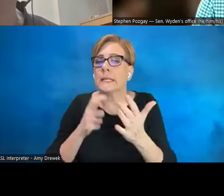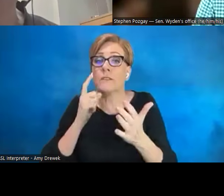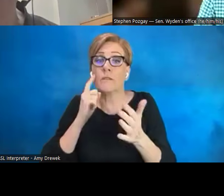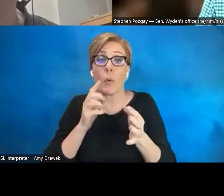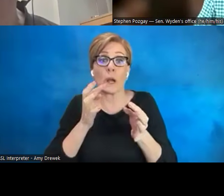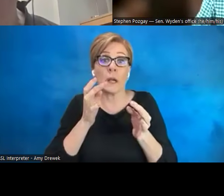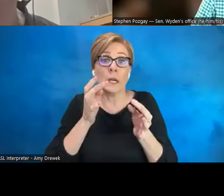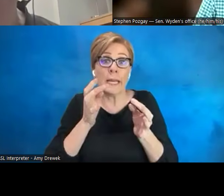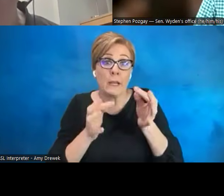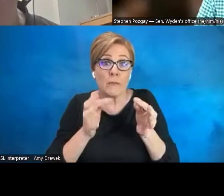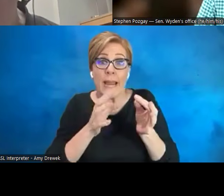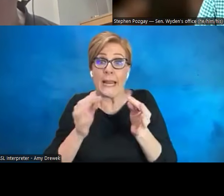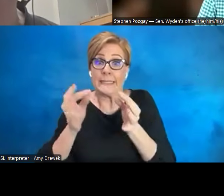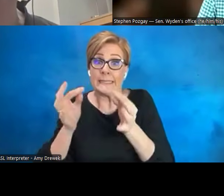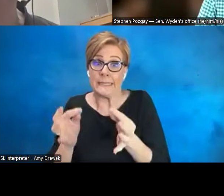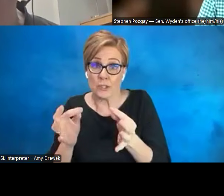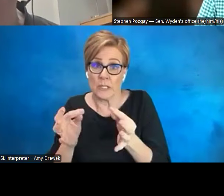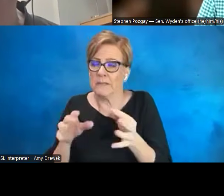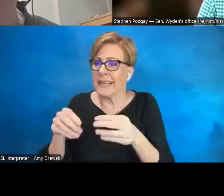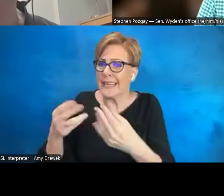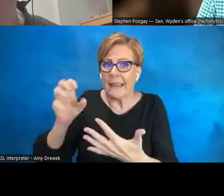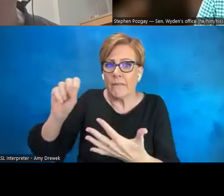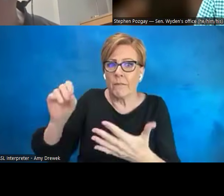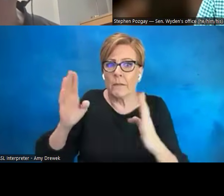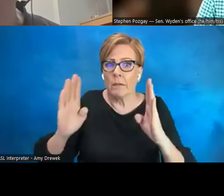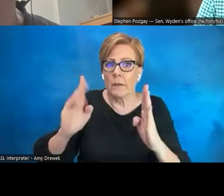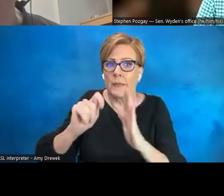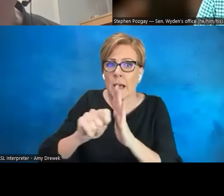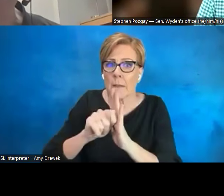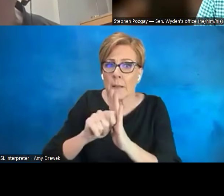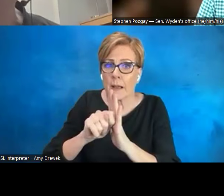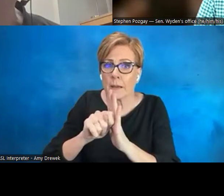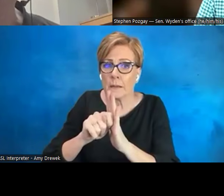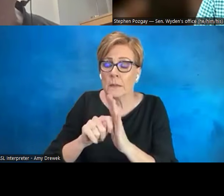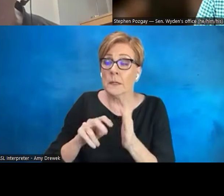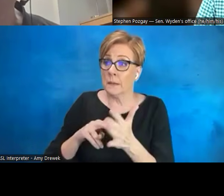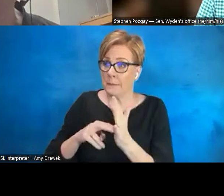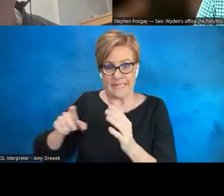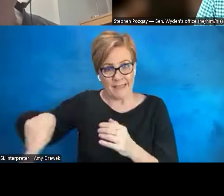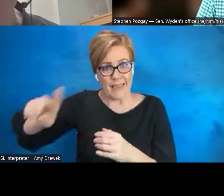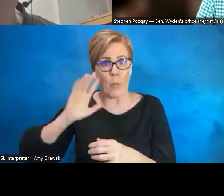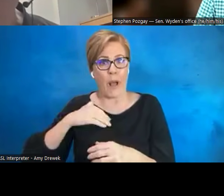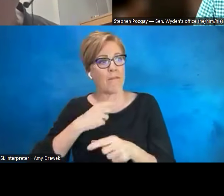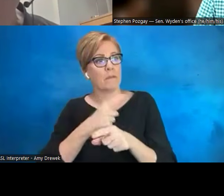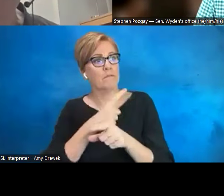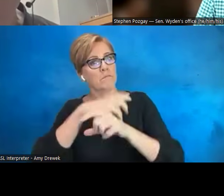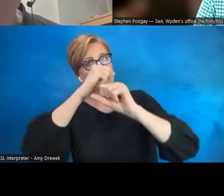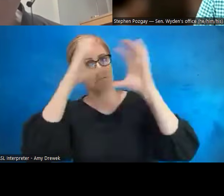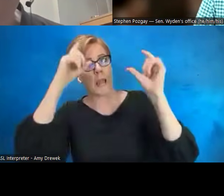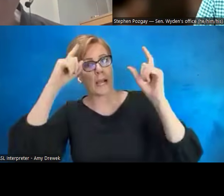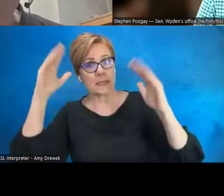be issued, and giving that information to clients so that they have accurate expectations can be useful. And